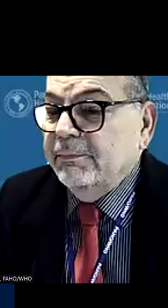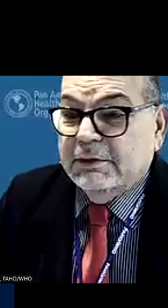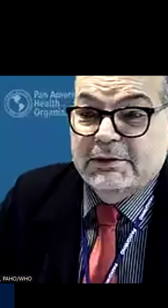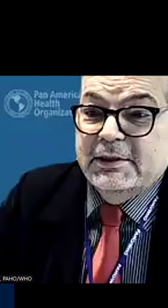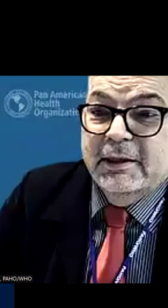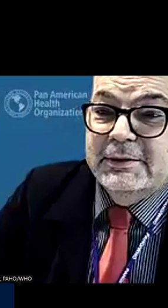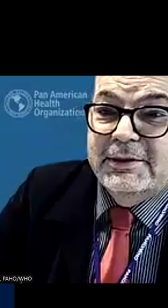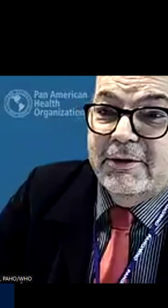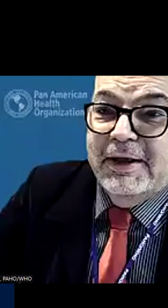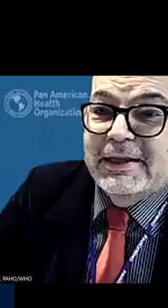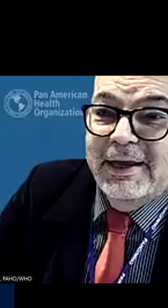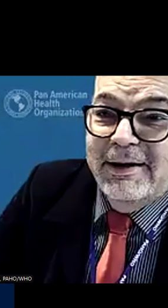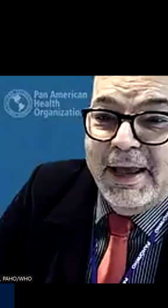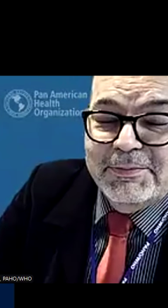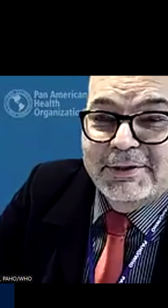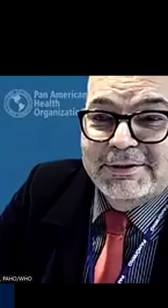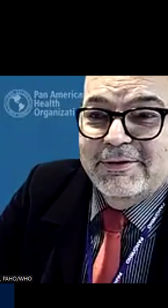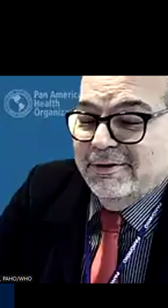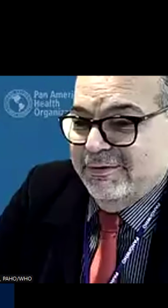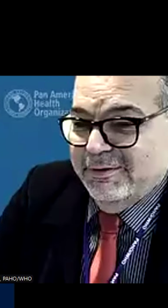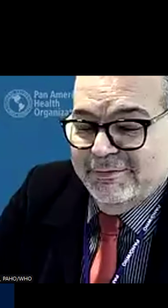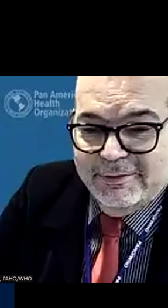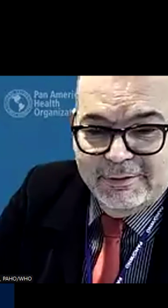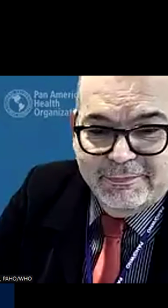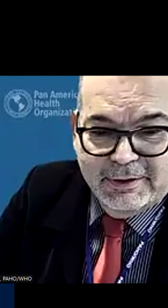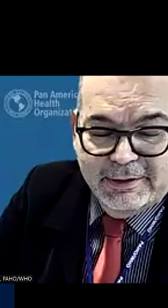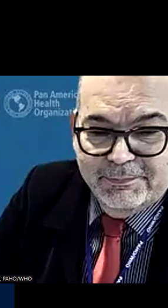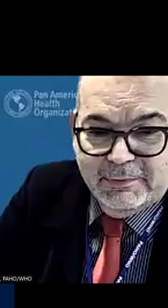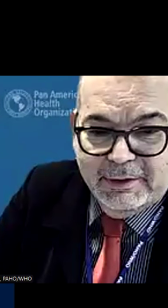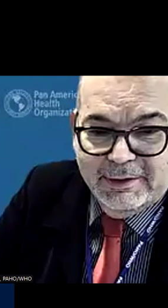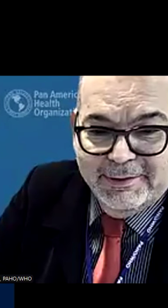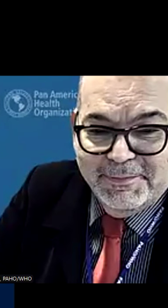Okay, it's a great answers for